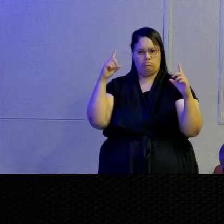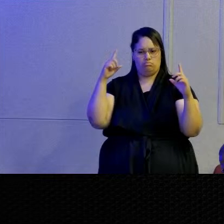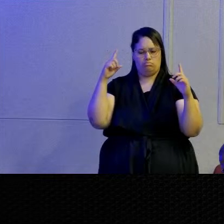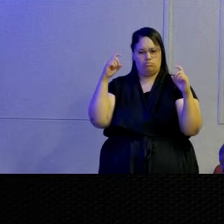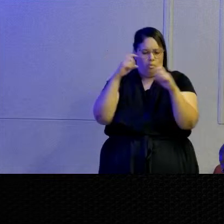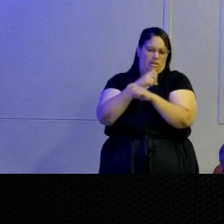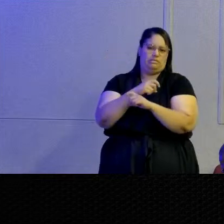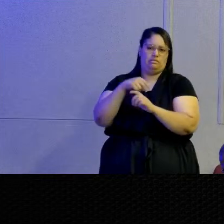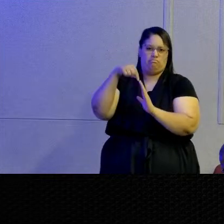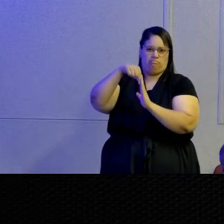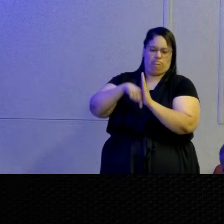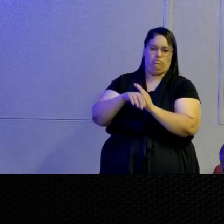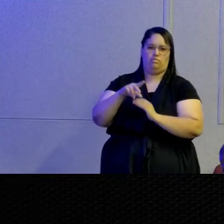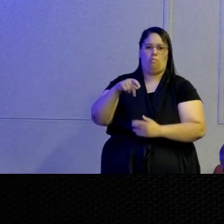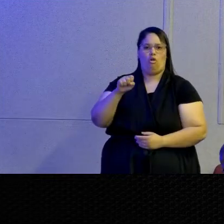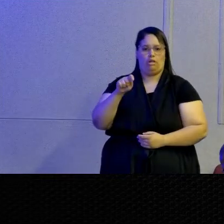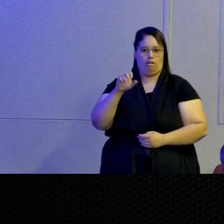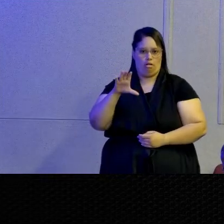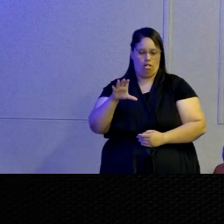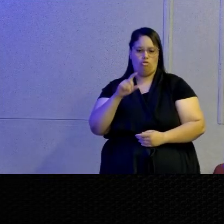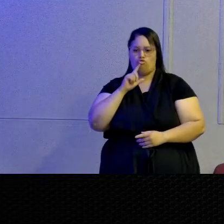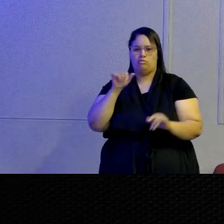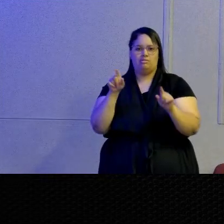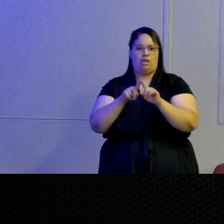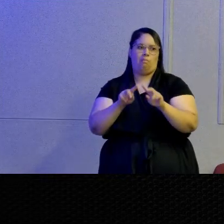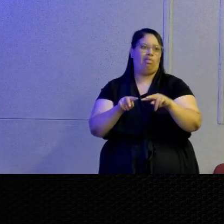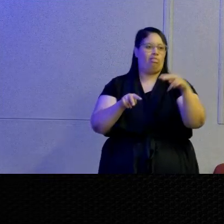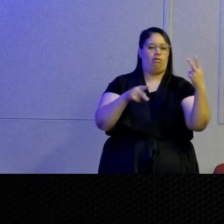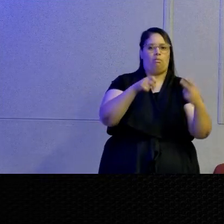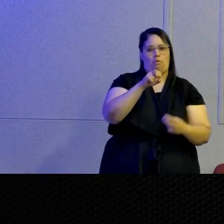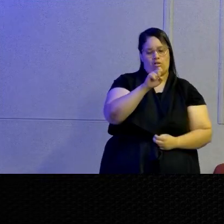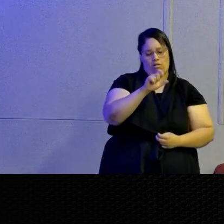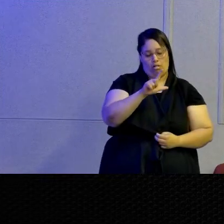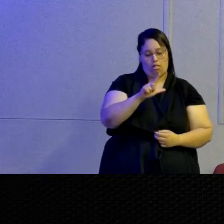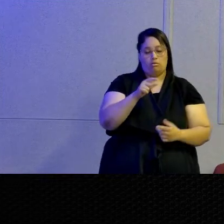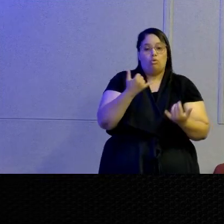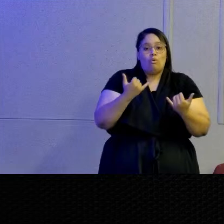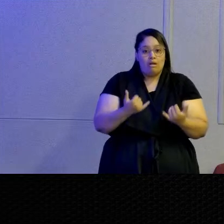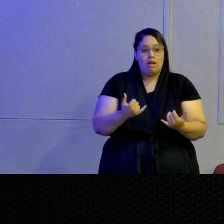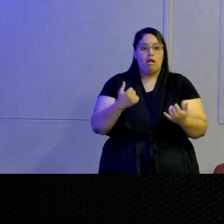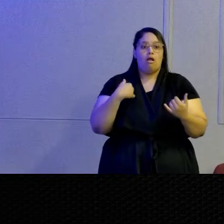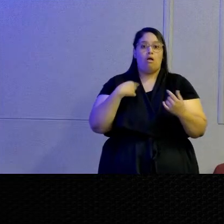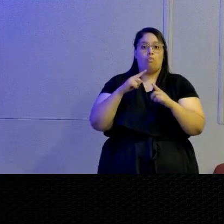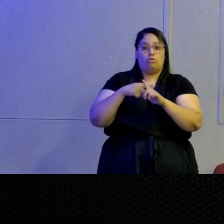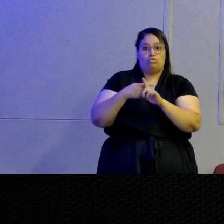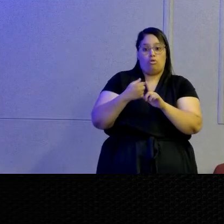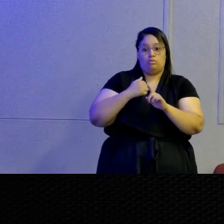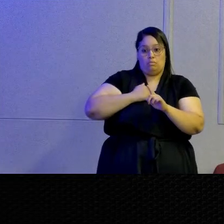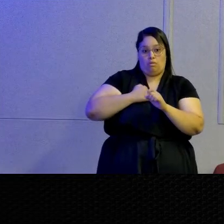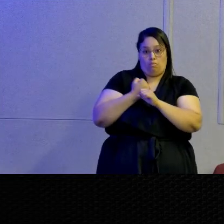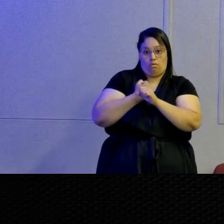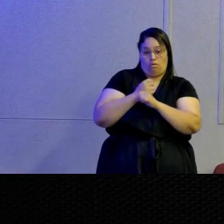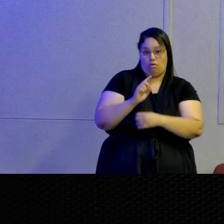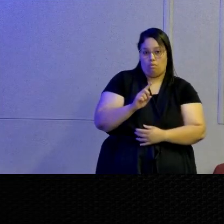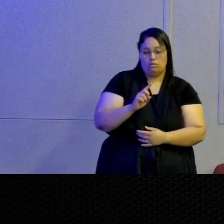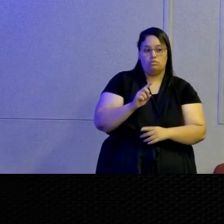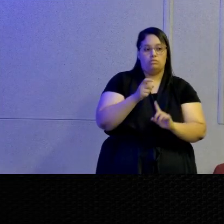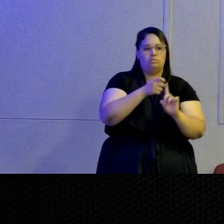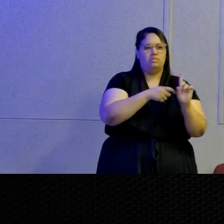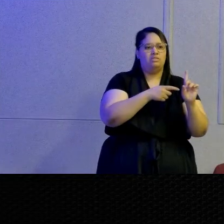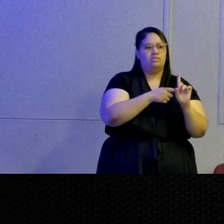particle. And one of our tasks at the moment, I speak as a theorist, most of you are